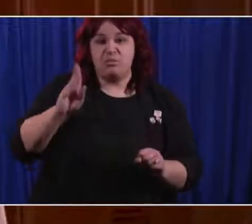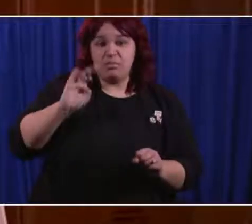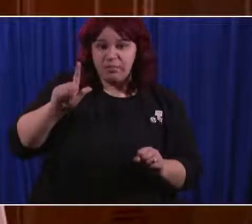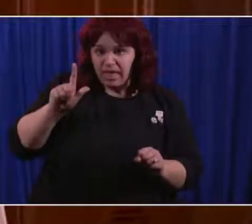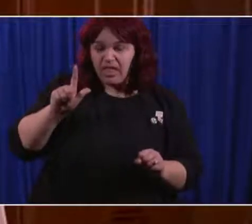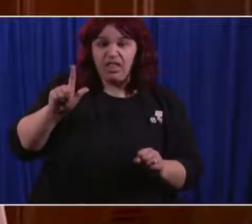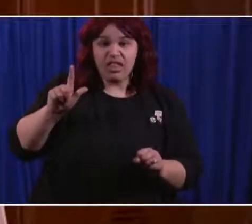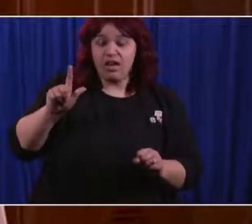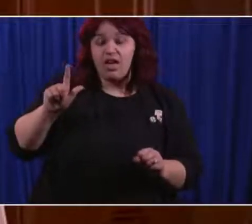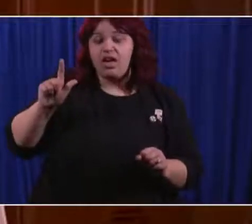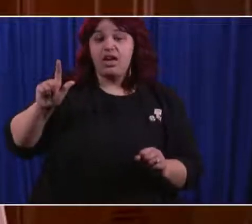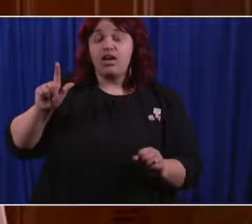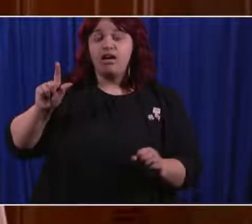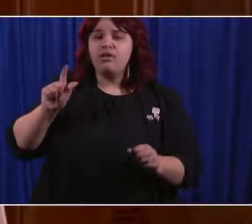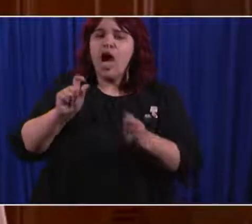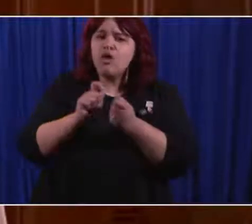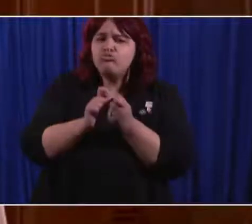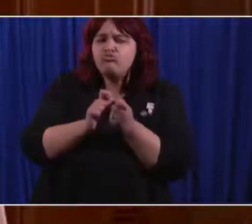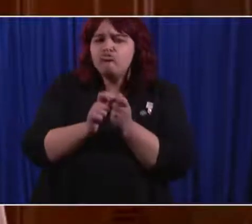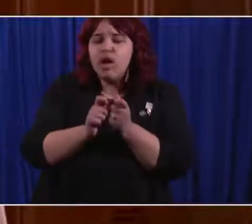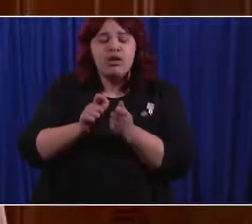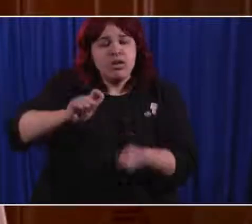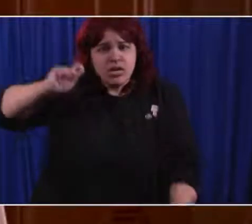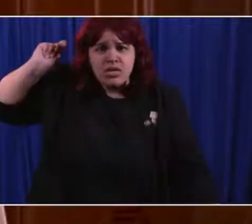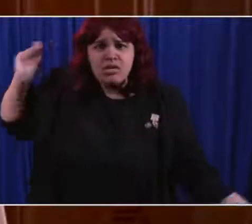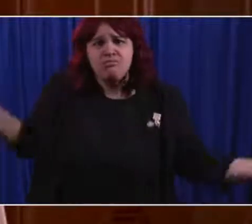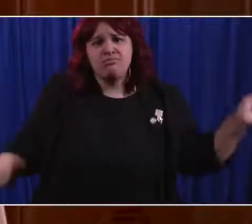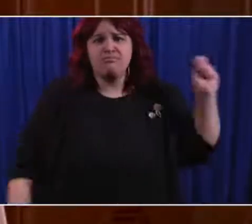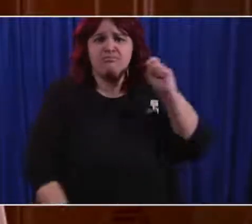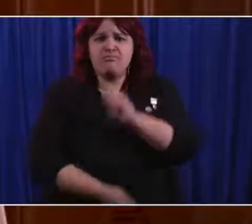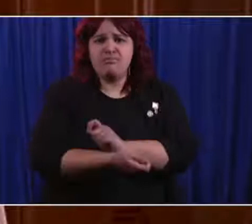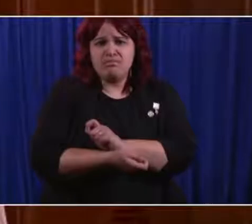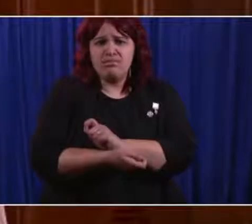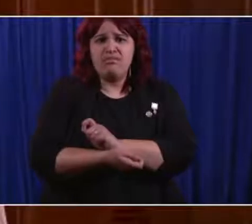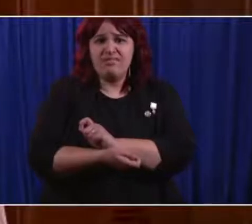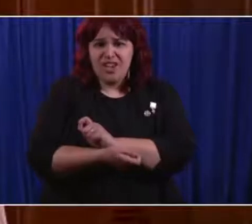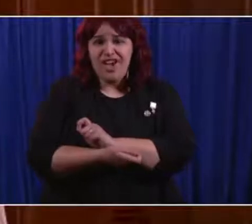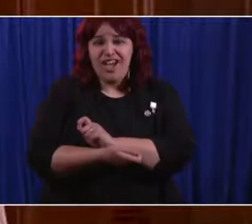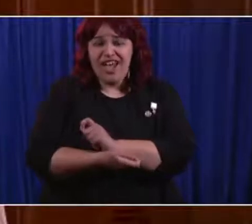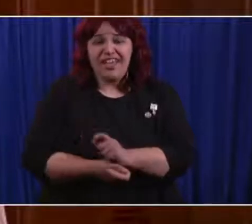in how people are protected in public health crises.